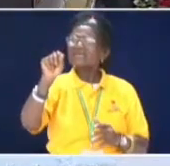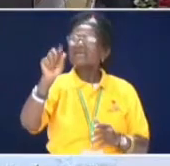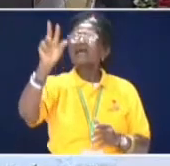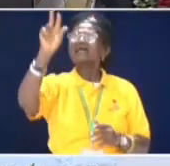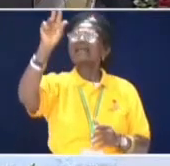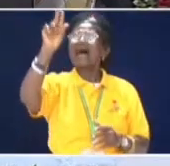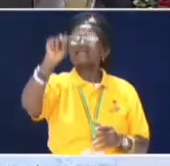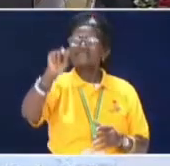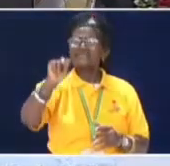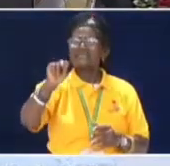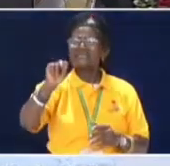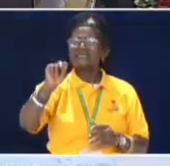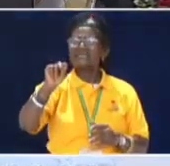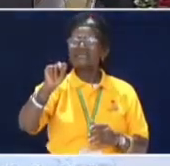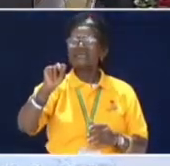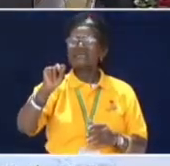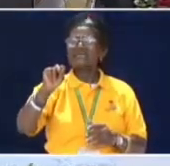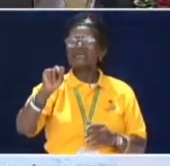10, 20, 30.